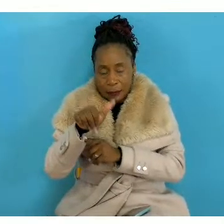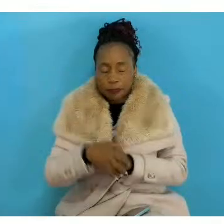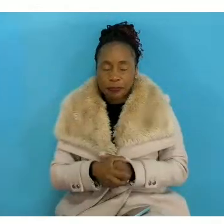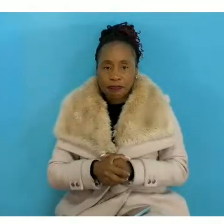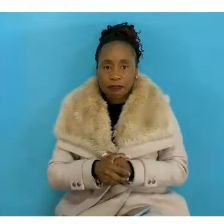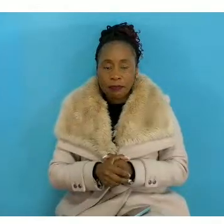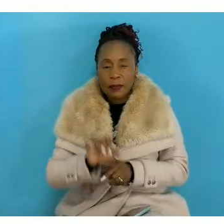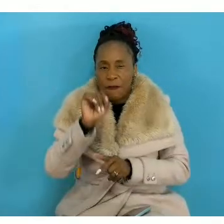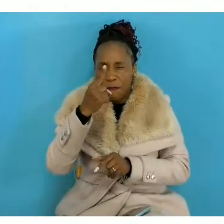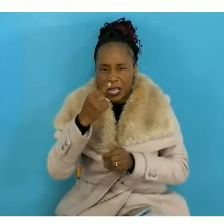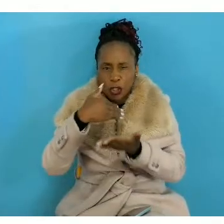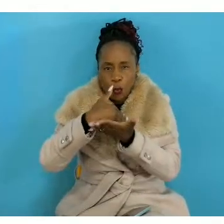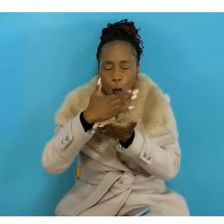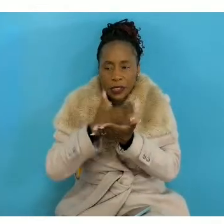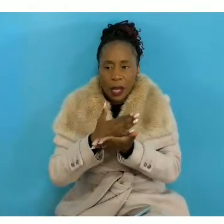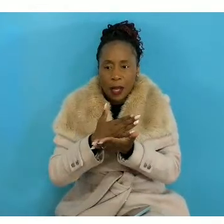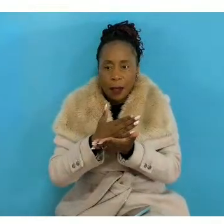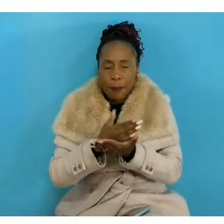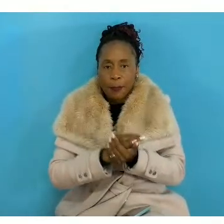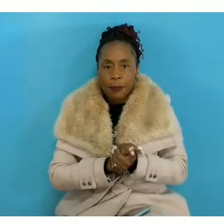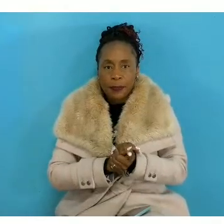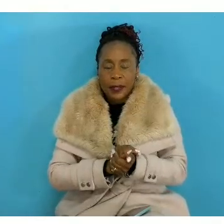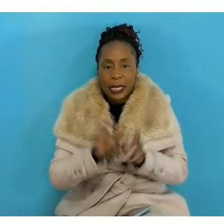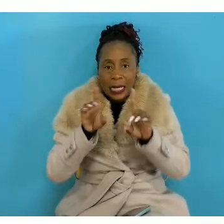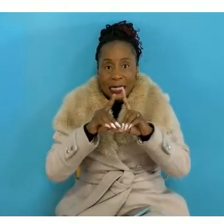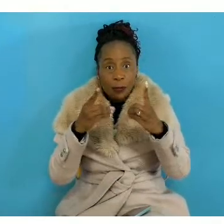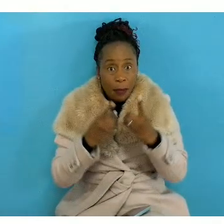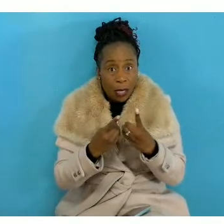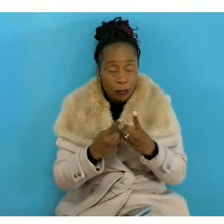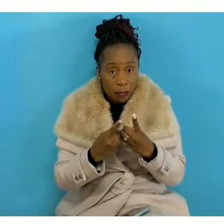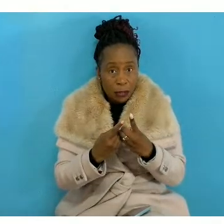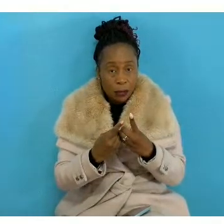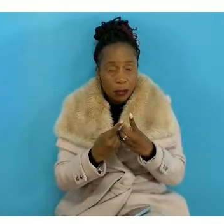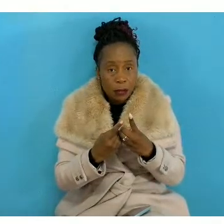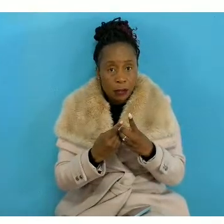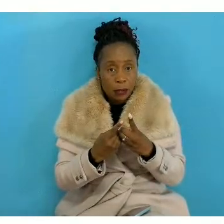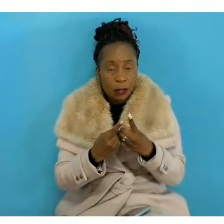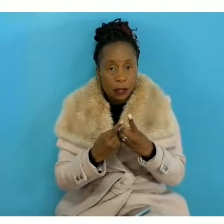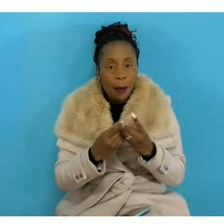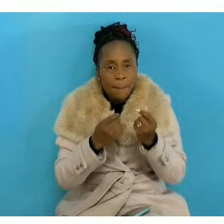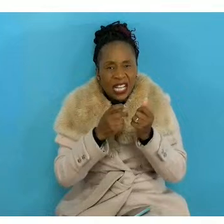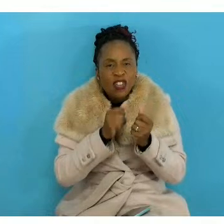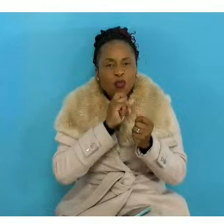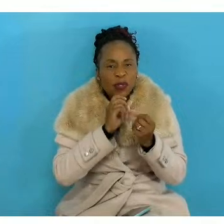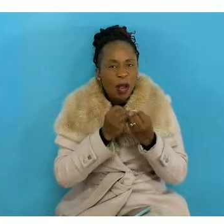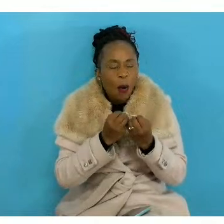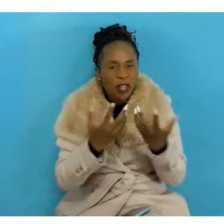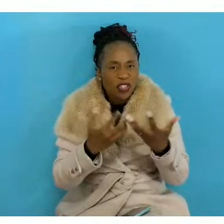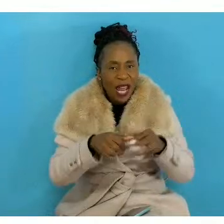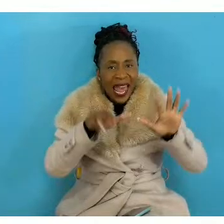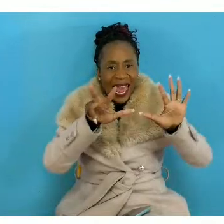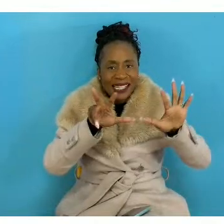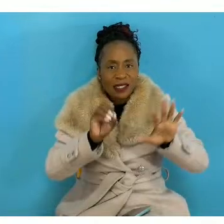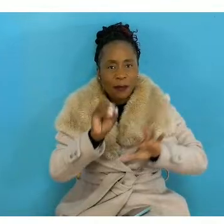the first quarter. The department has spent 80%